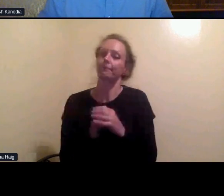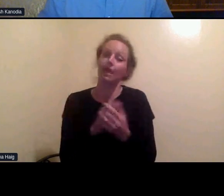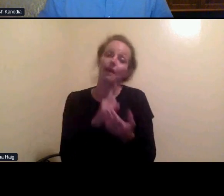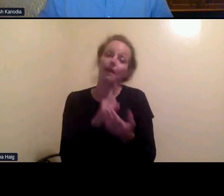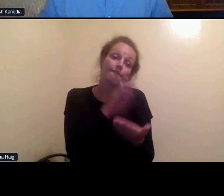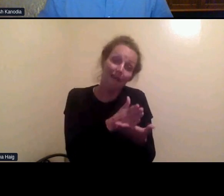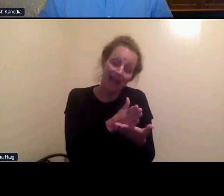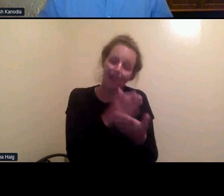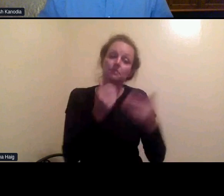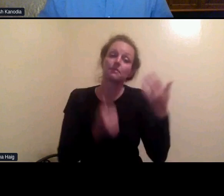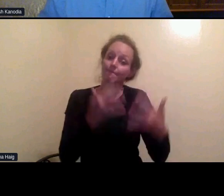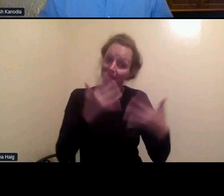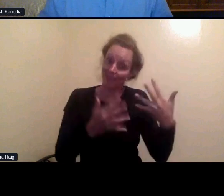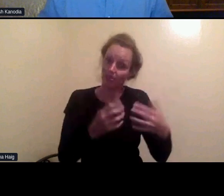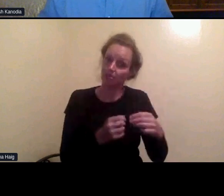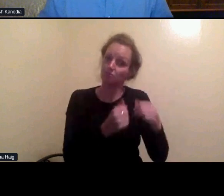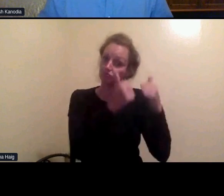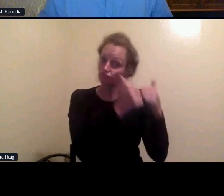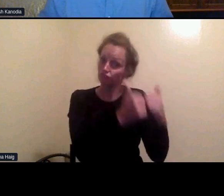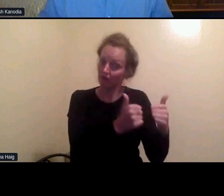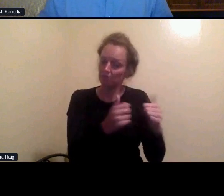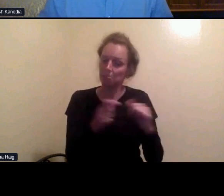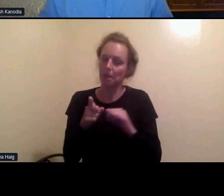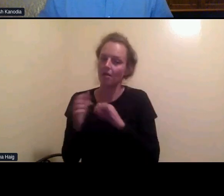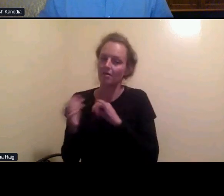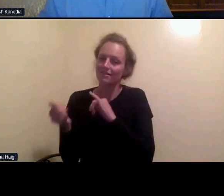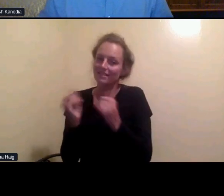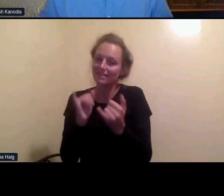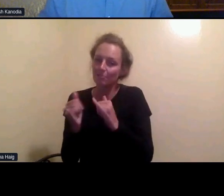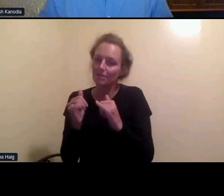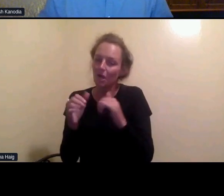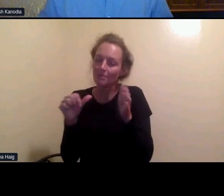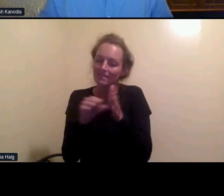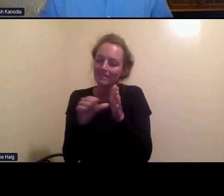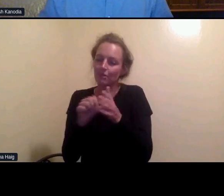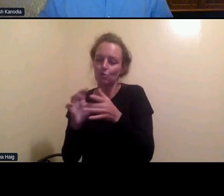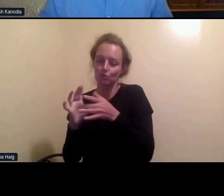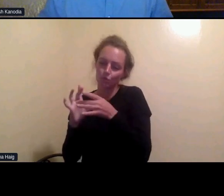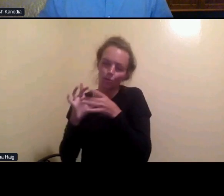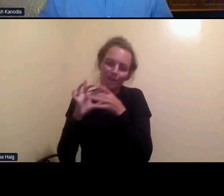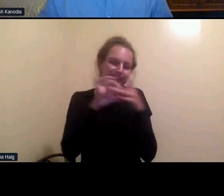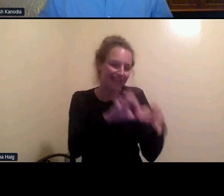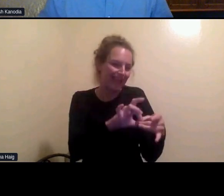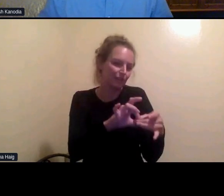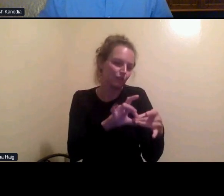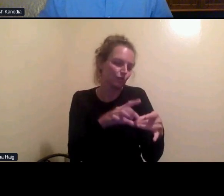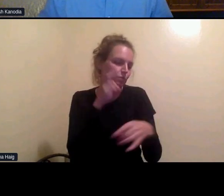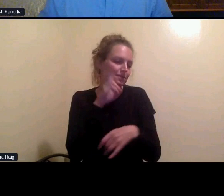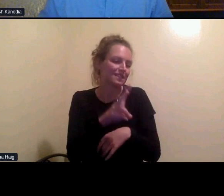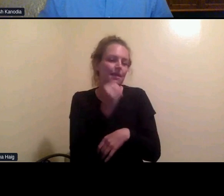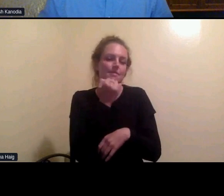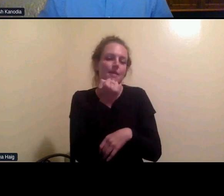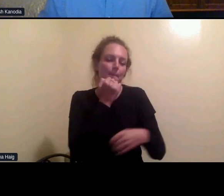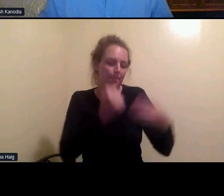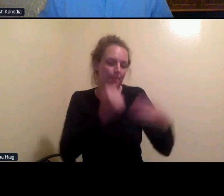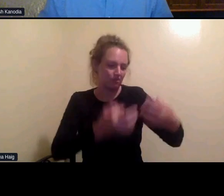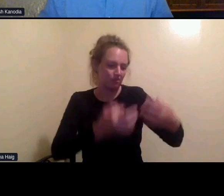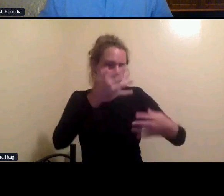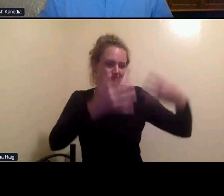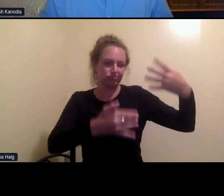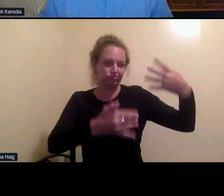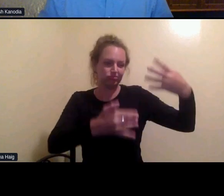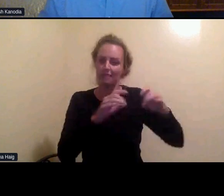a little bit difficult to connect to and really get that reality check on this stuff. I wanted to talk